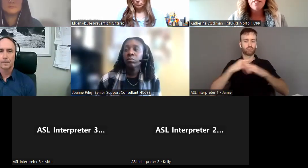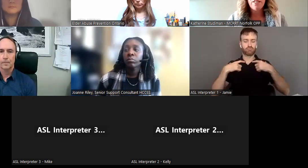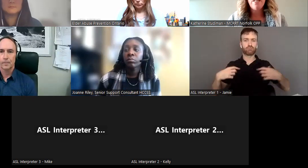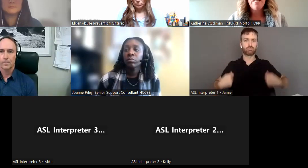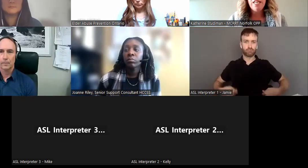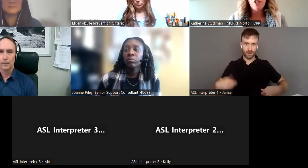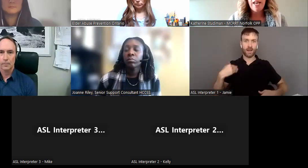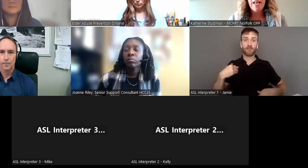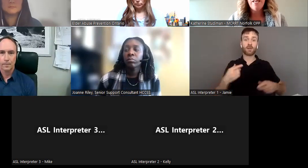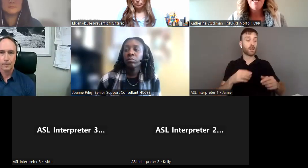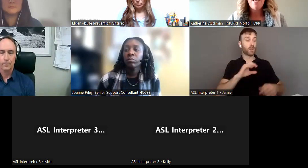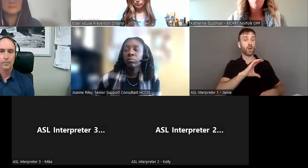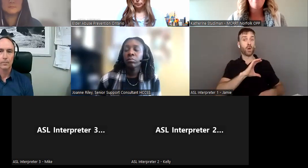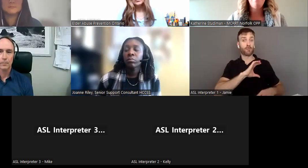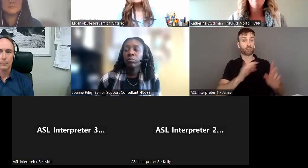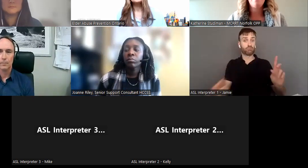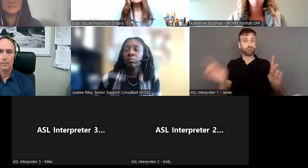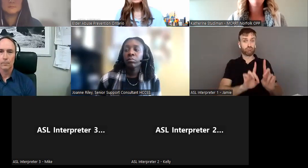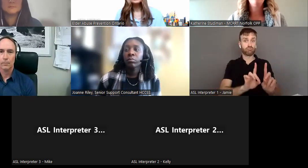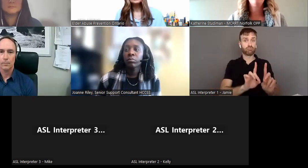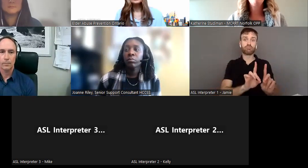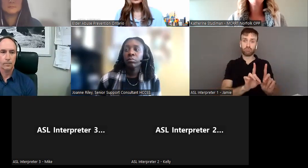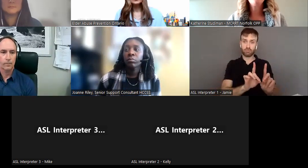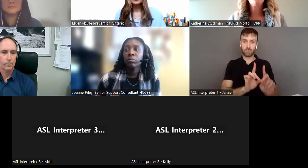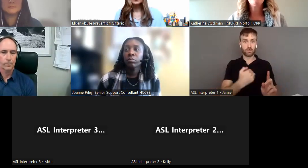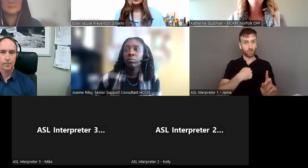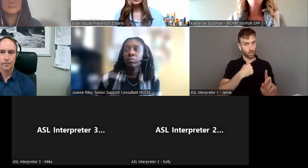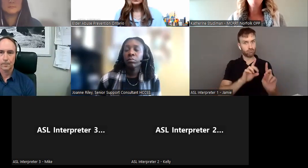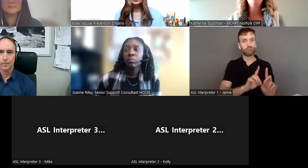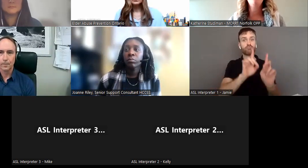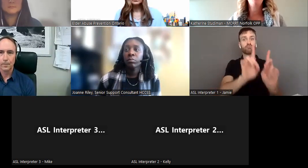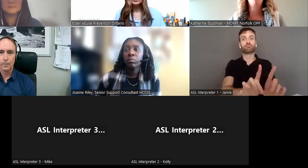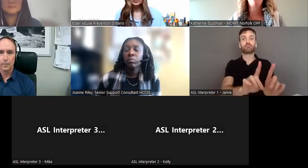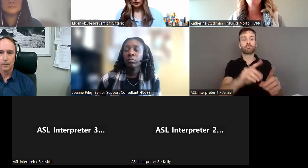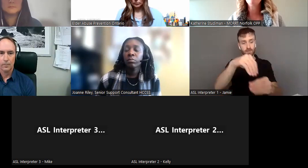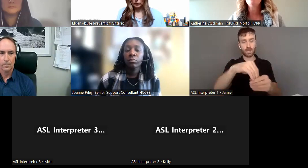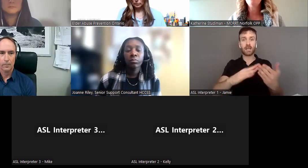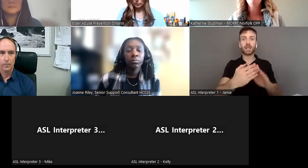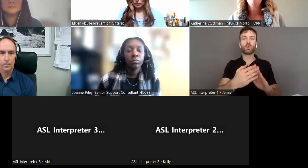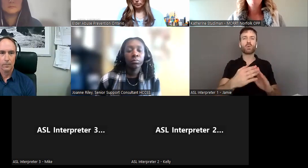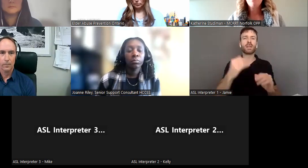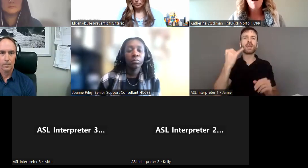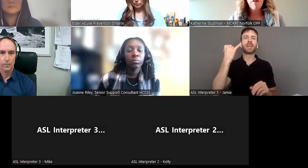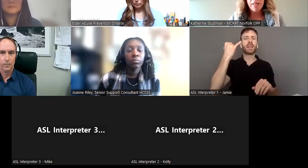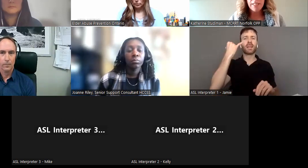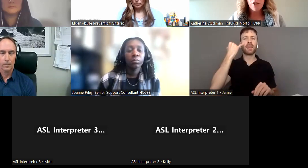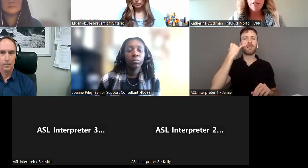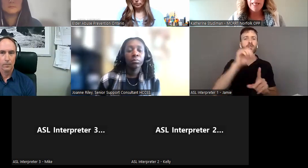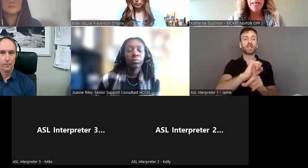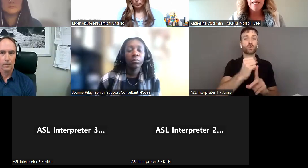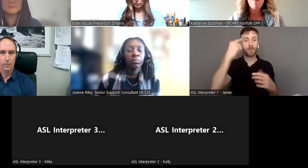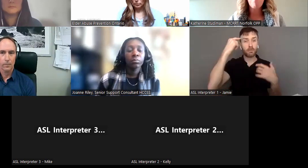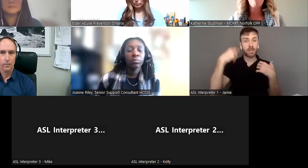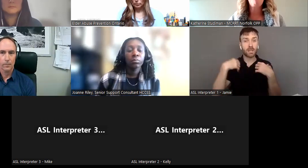an officer each day, and we attend calls for service in the community that are primarily mental health and